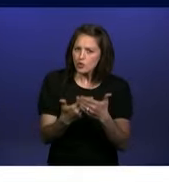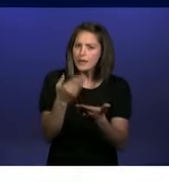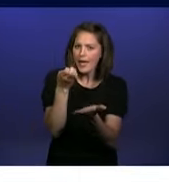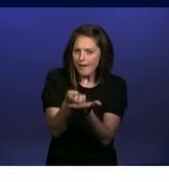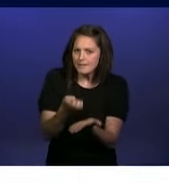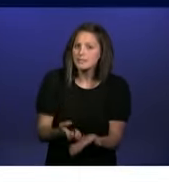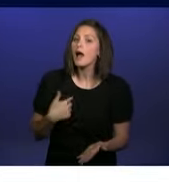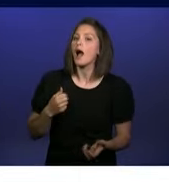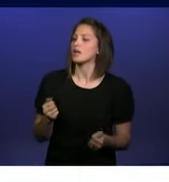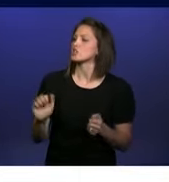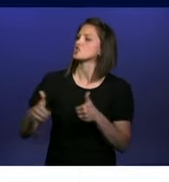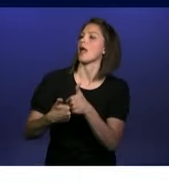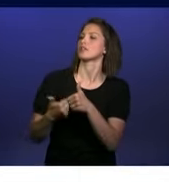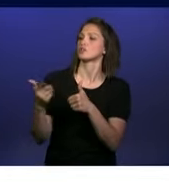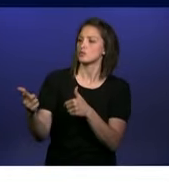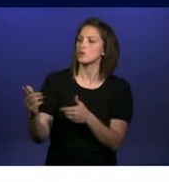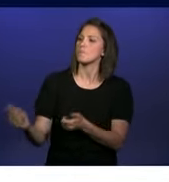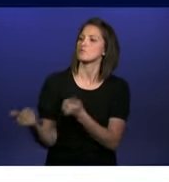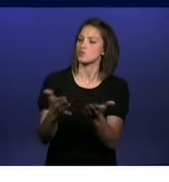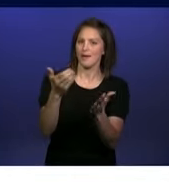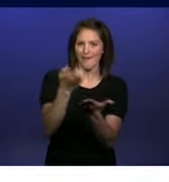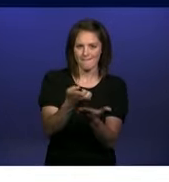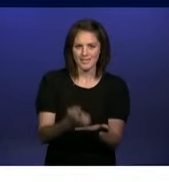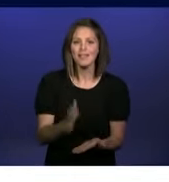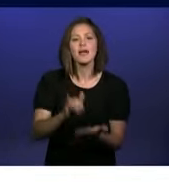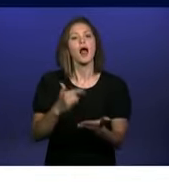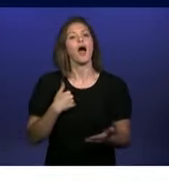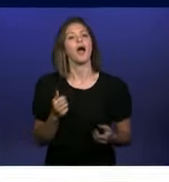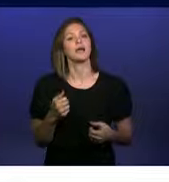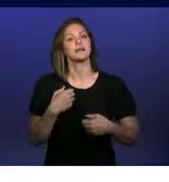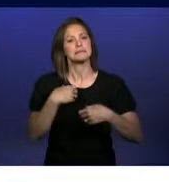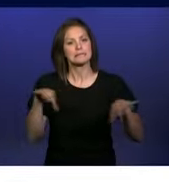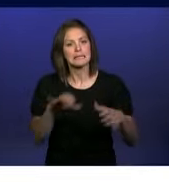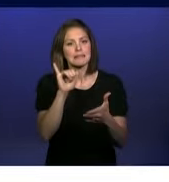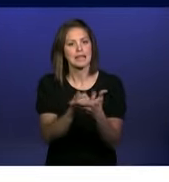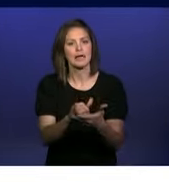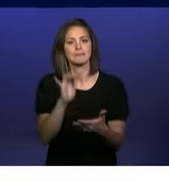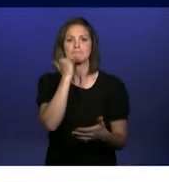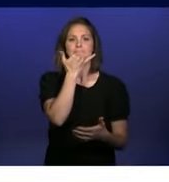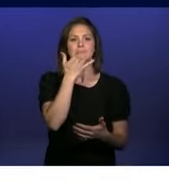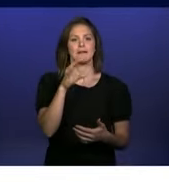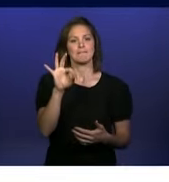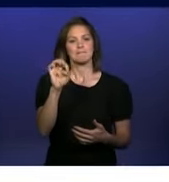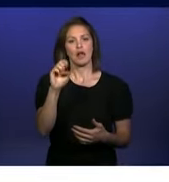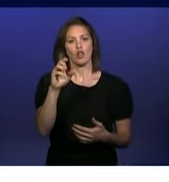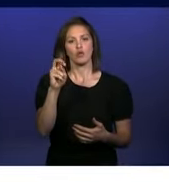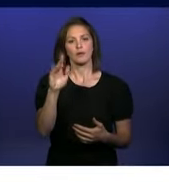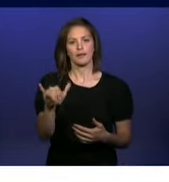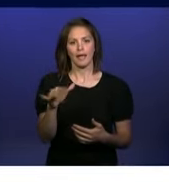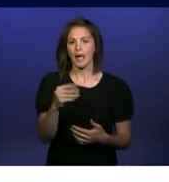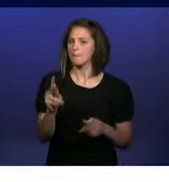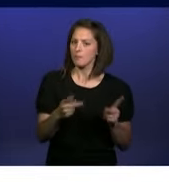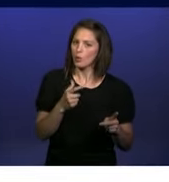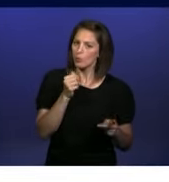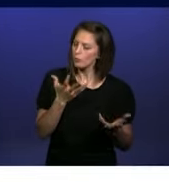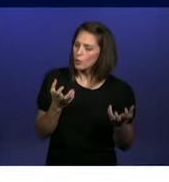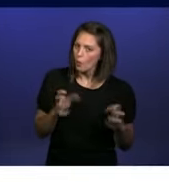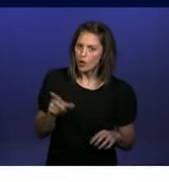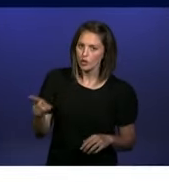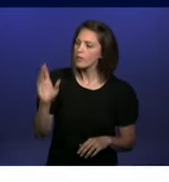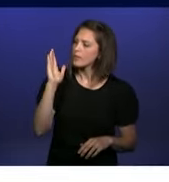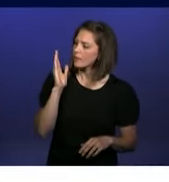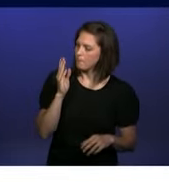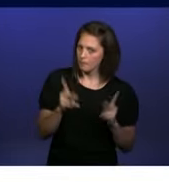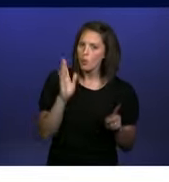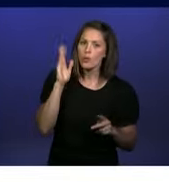challenge you to produce that evidence that somehow I've committed a felony. And if that's how you're going to work in Senate, the people of Utah would be very disappointed. Gentlemen, we are out of